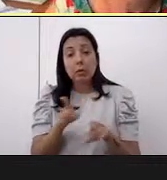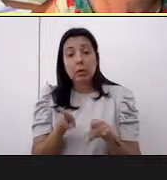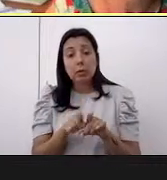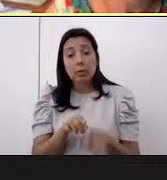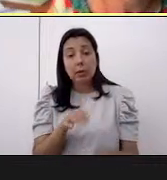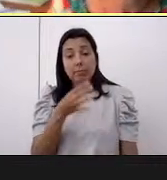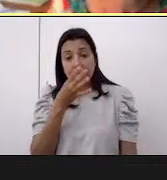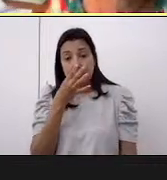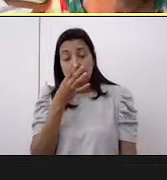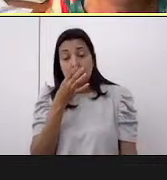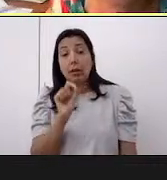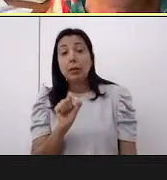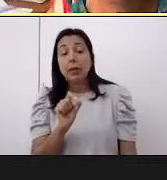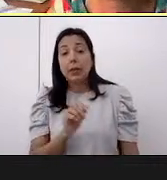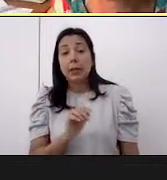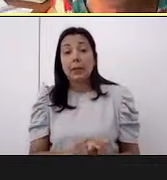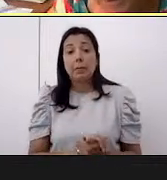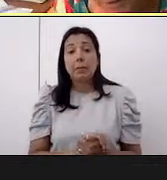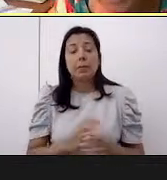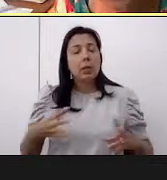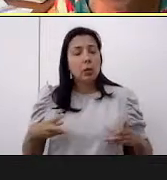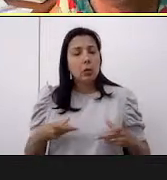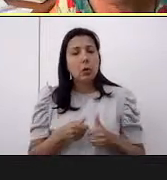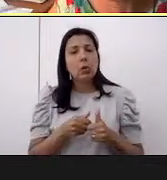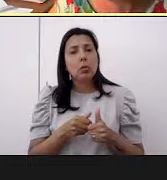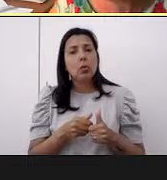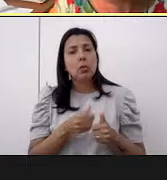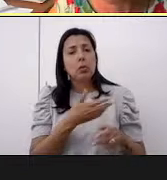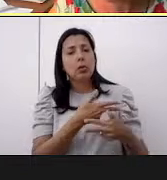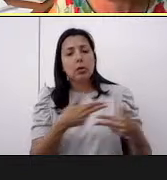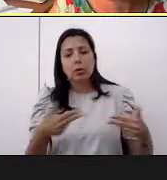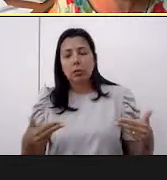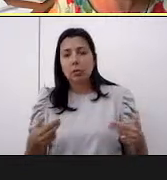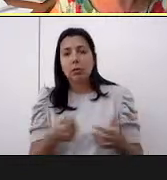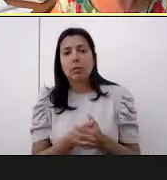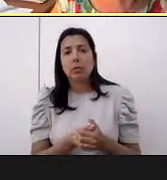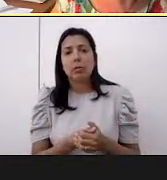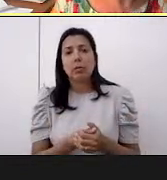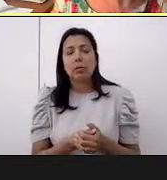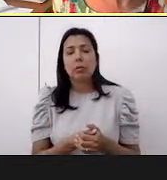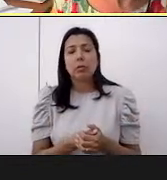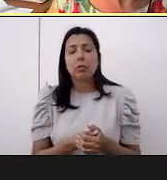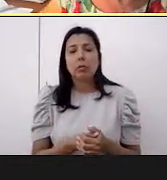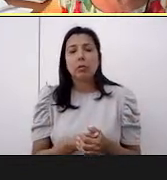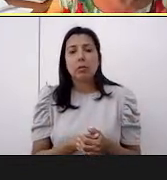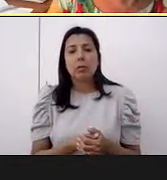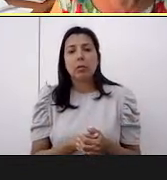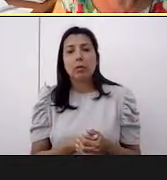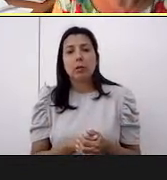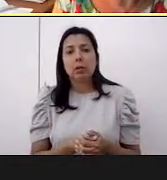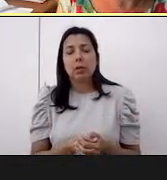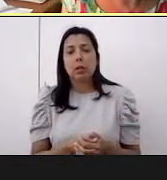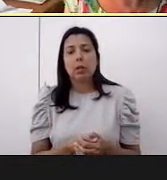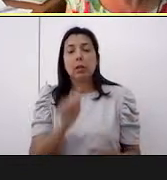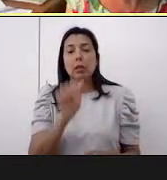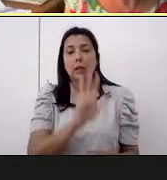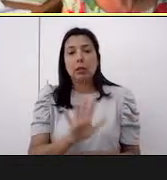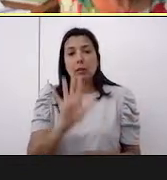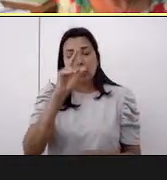at all stages the individual international organizations scenes